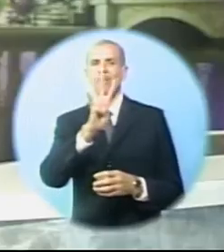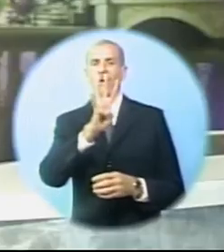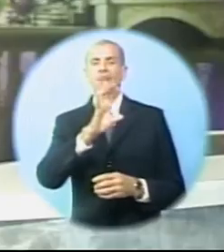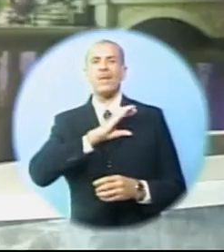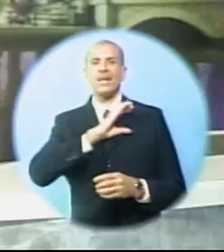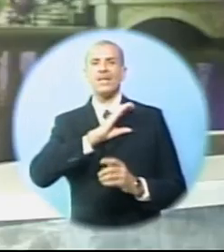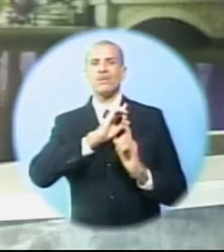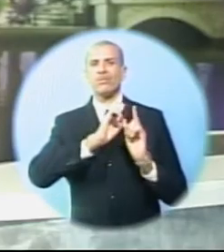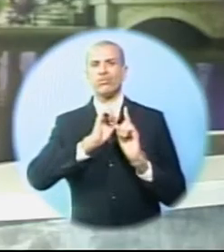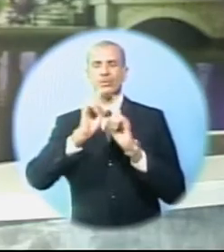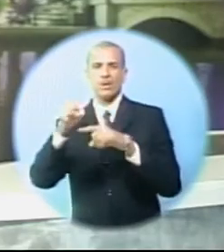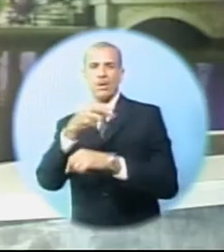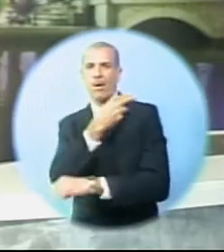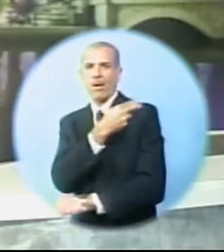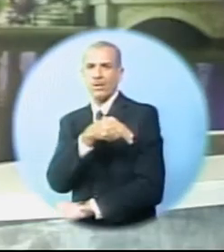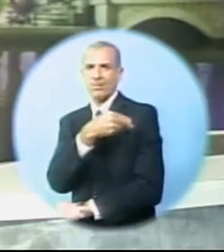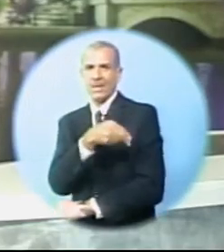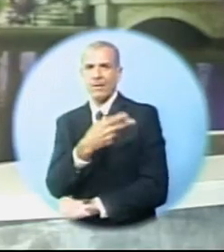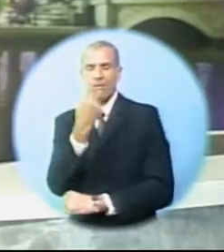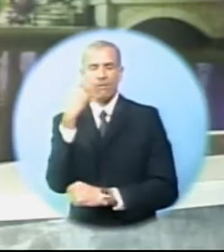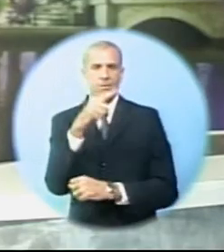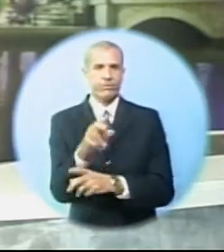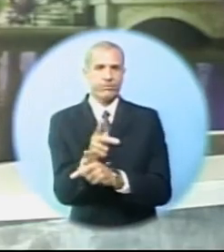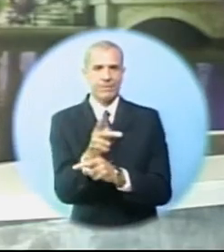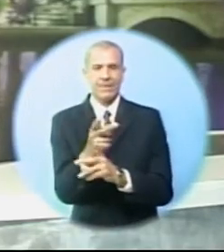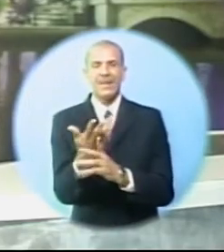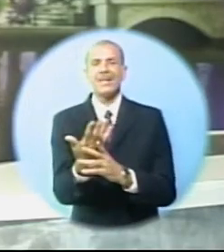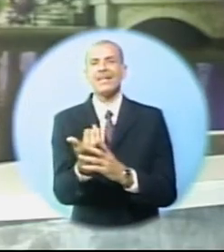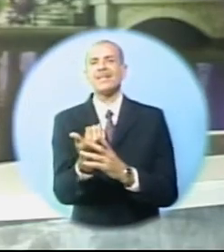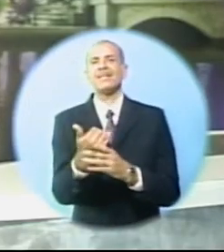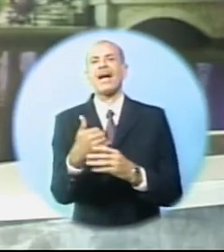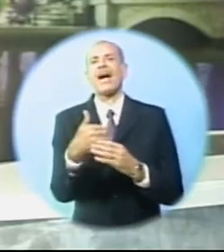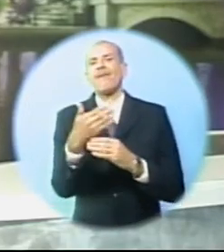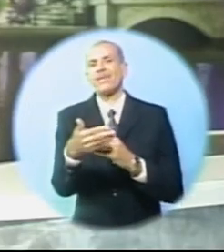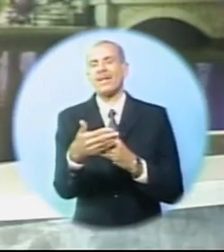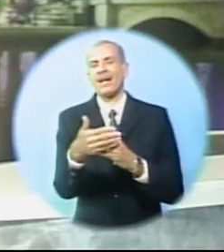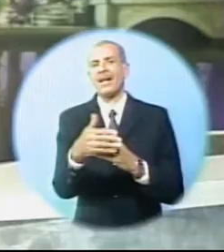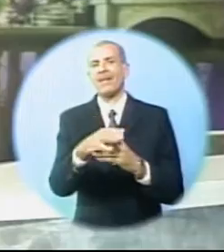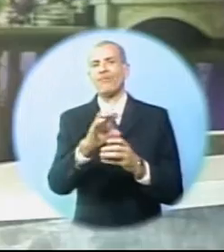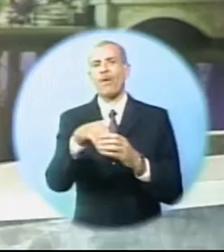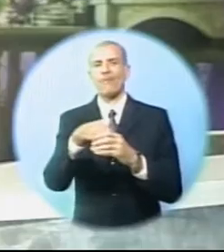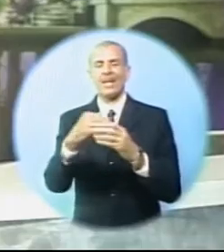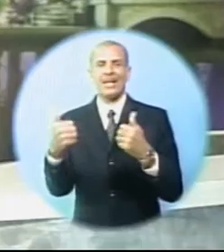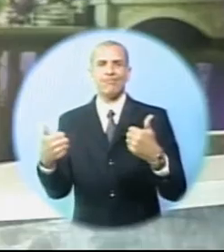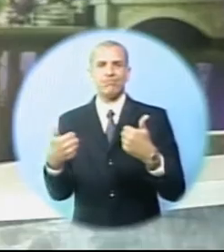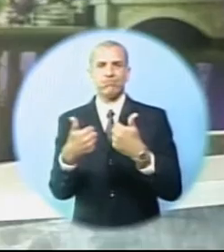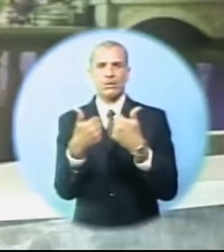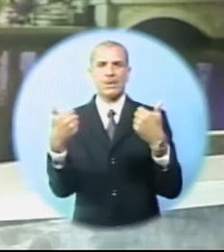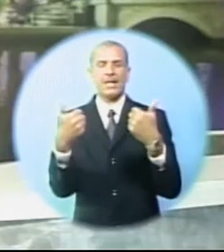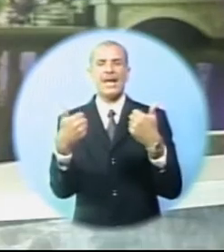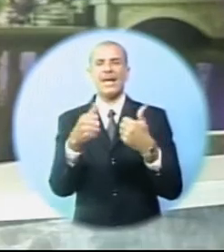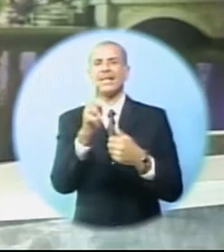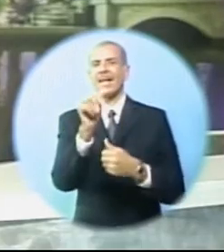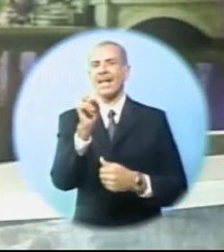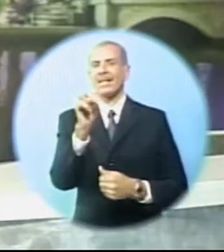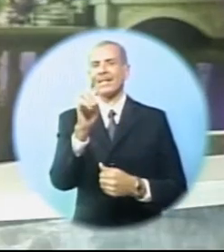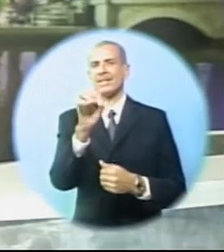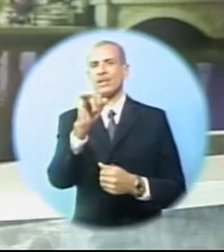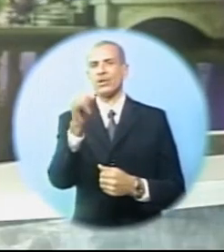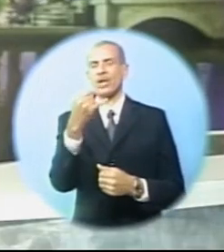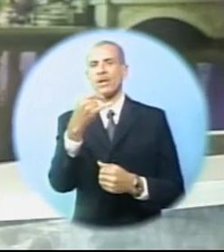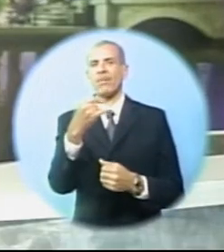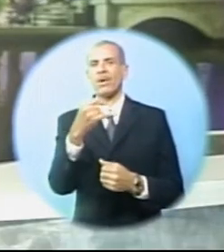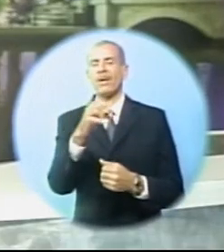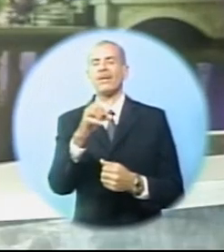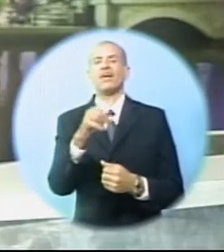were taken to the Queen Elizabeth Hospital for treatment. And this after they were involved in an accident at Kendall in St. John around